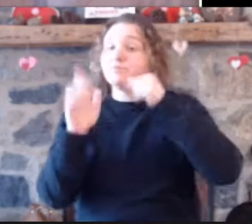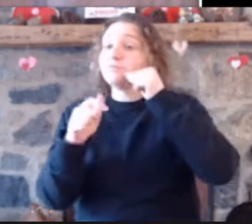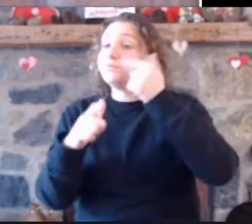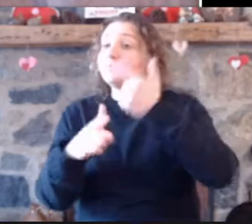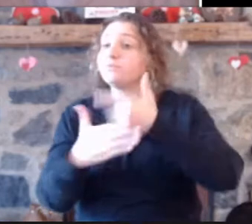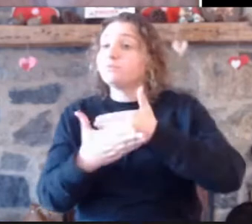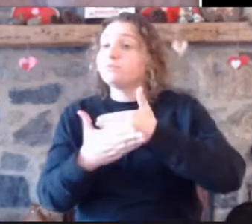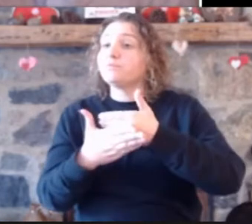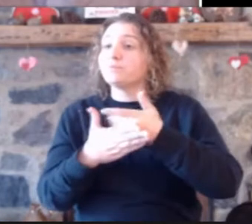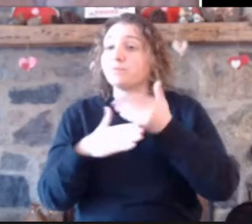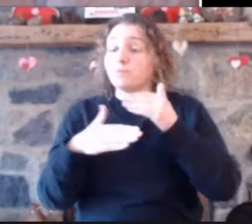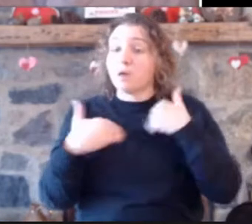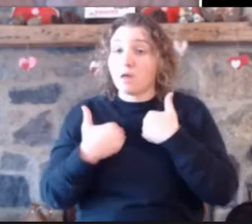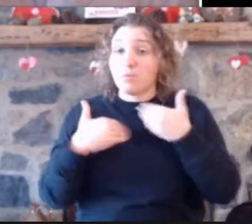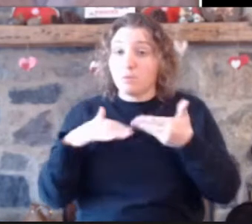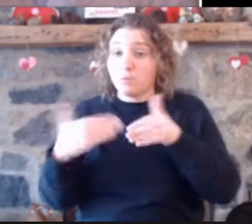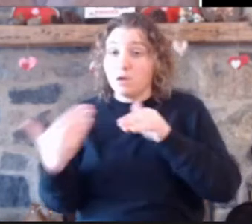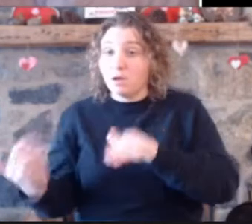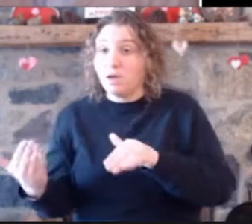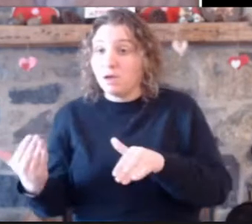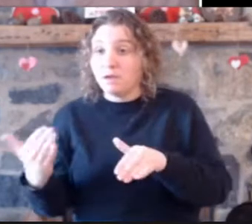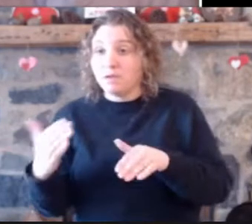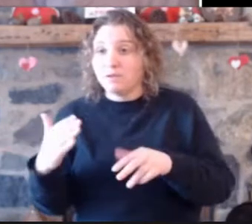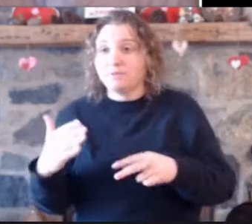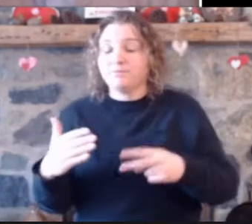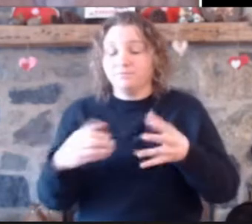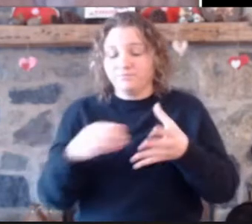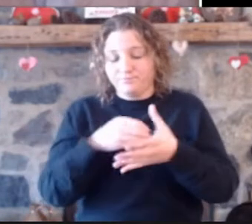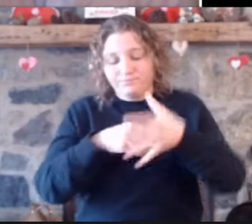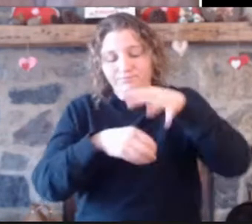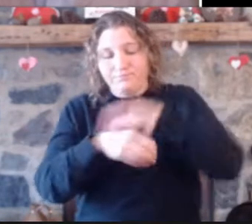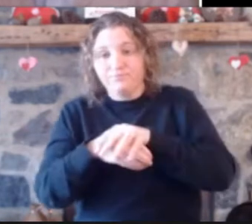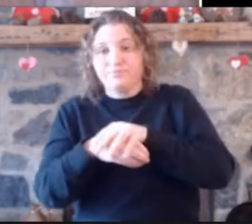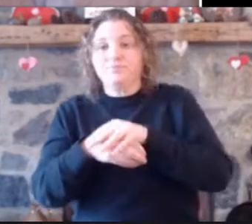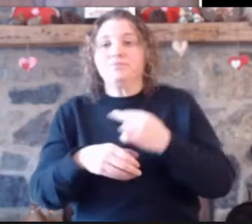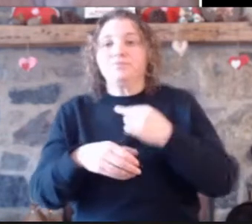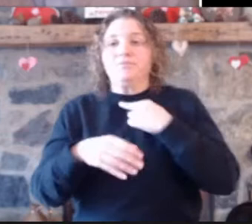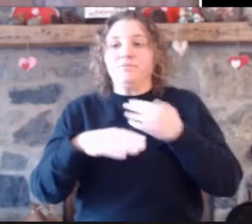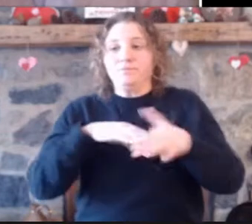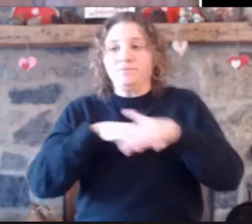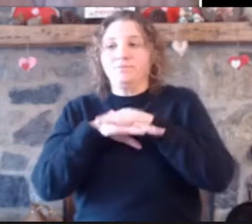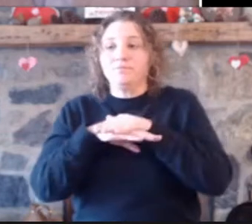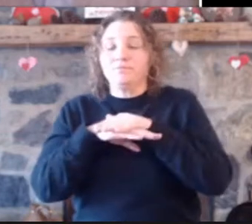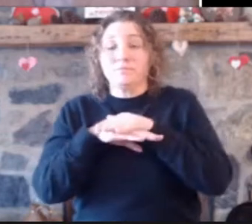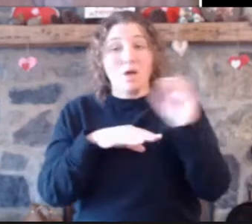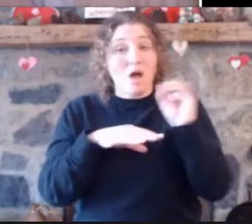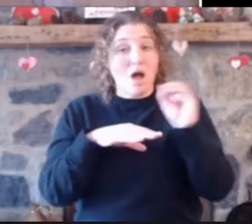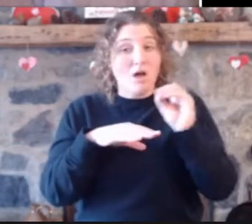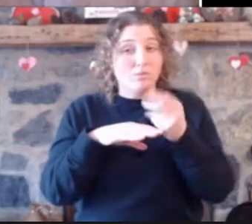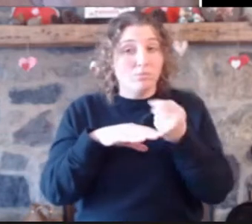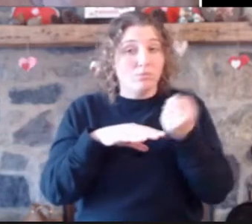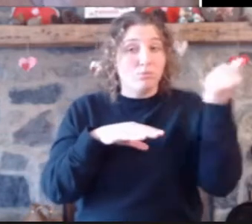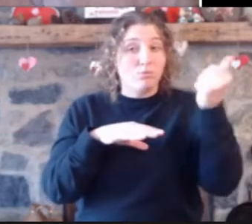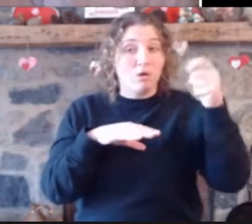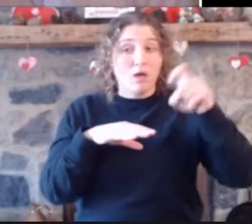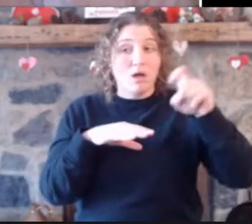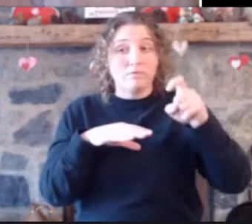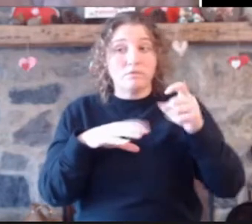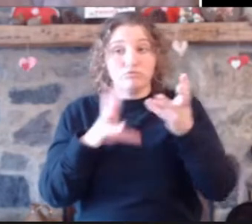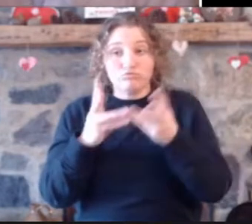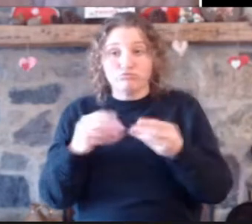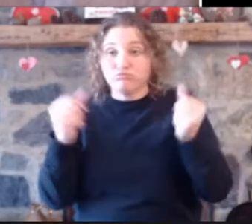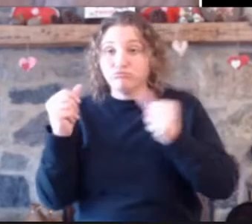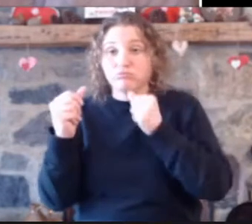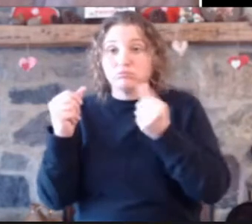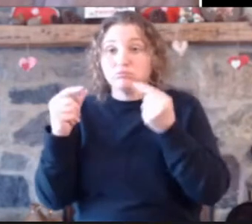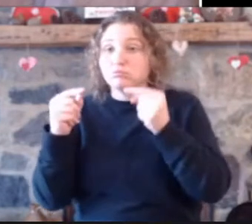animal dies, or an animal gets trapped by water sediment. You have to escape, get rid of the oxygen to keep it from decaying, and you get it trapped